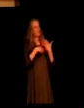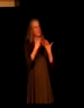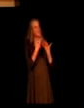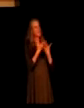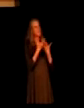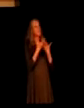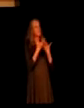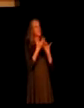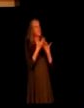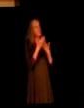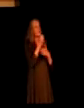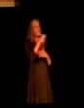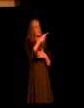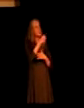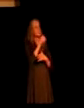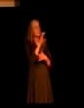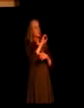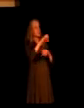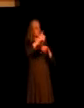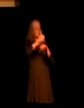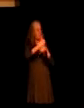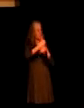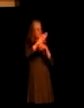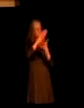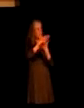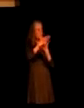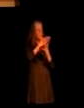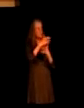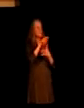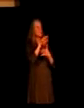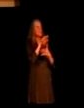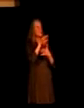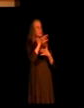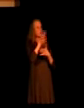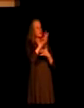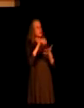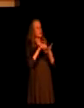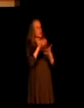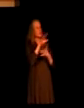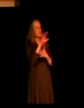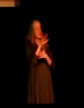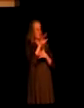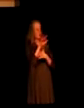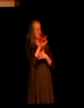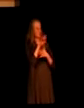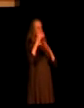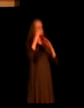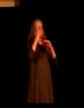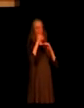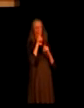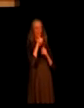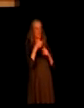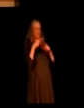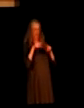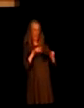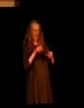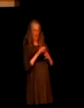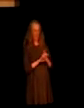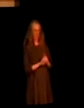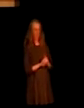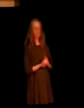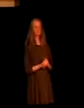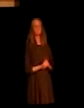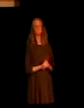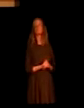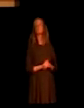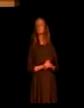in 2025. And I hope that's not the case, but we'll find out. The other thing I want